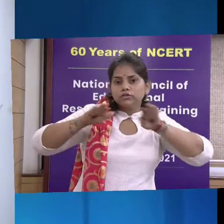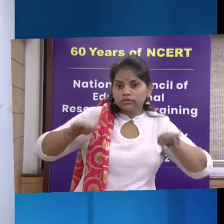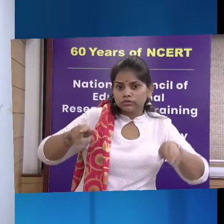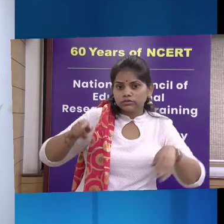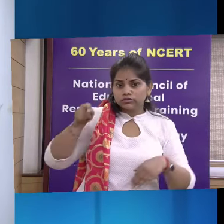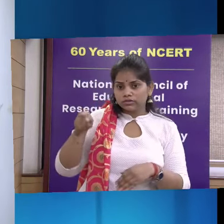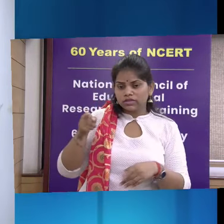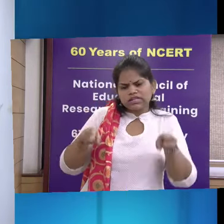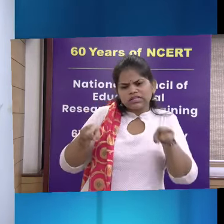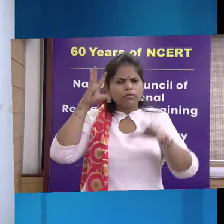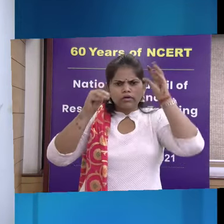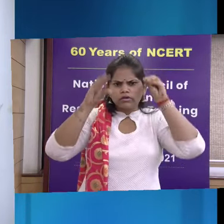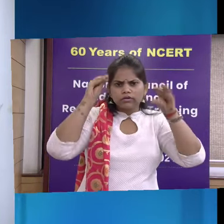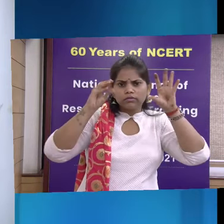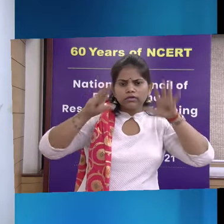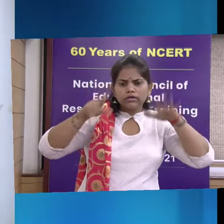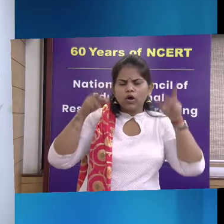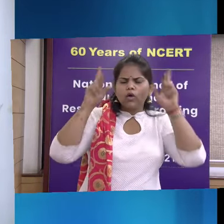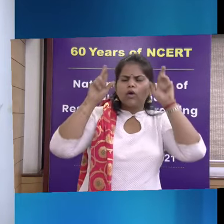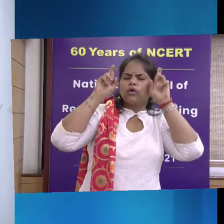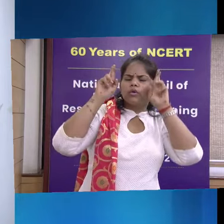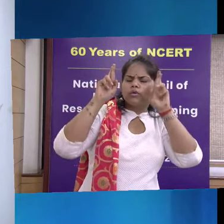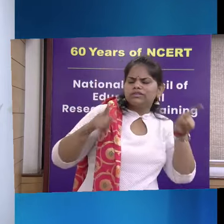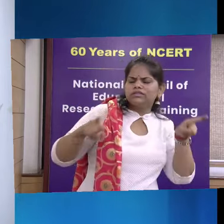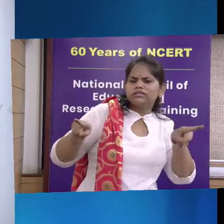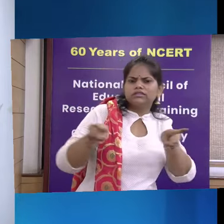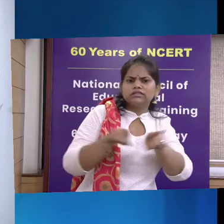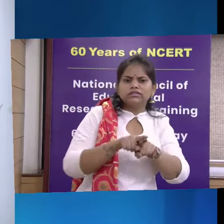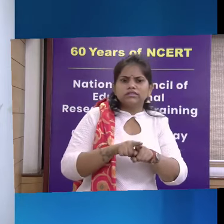same mold with a vein